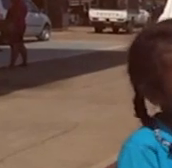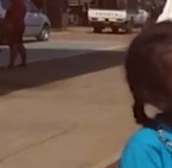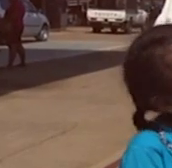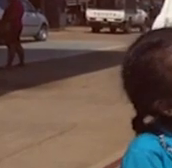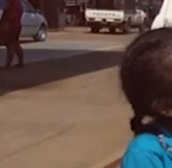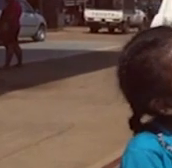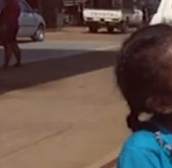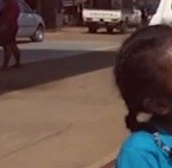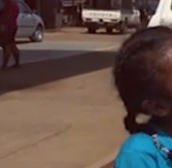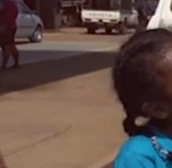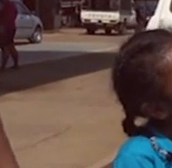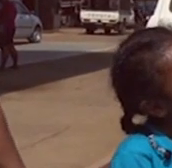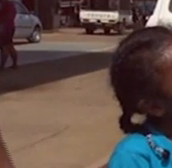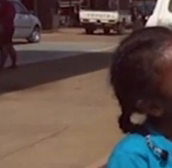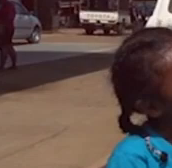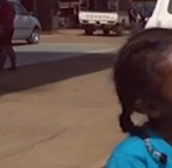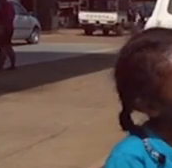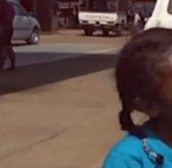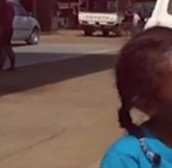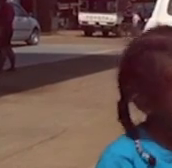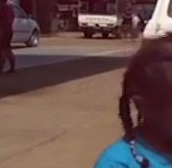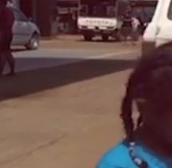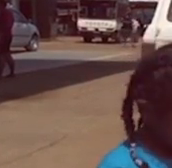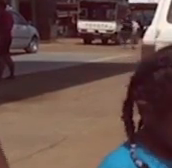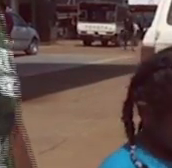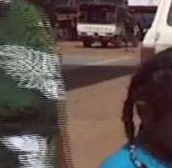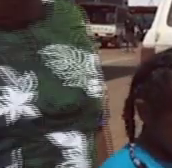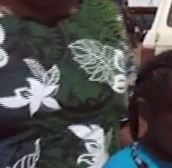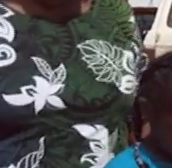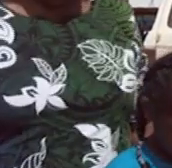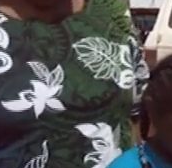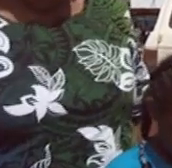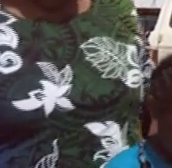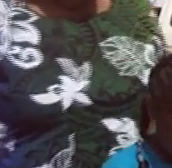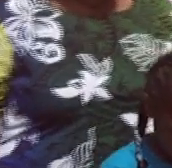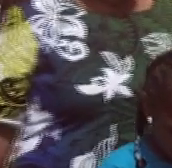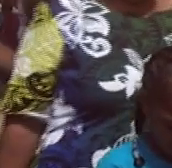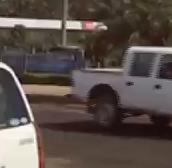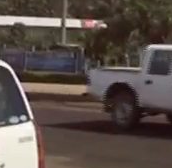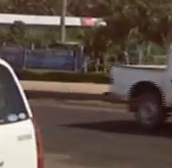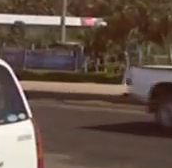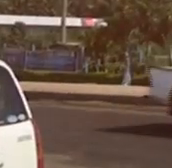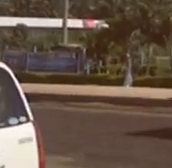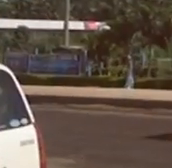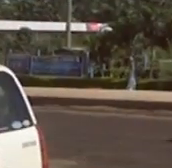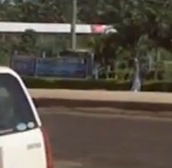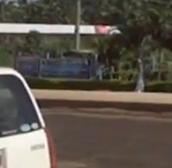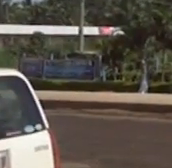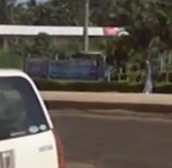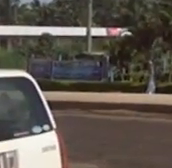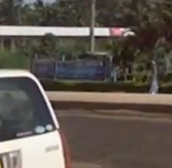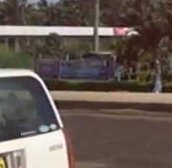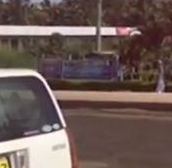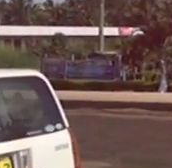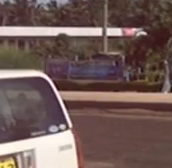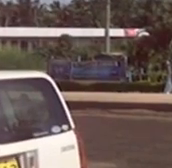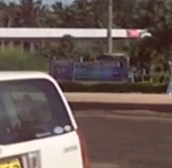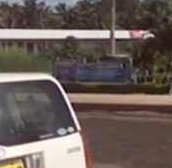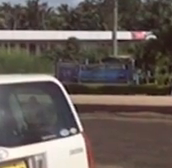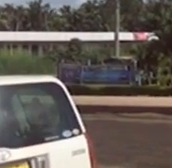Hola, my name is Salate. I'm from Navintamo. We love listening to the FM. My name is Koto. I'm